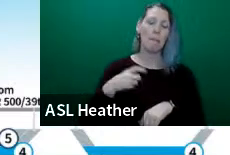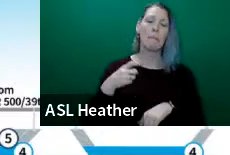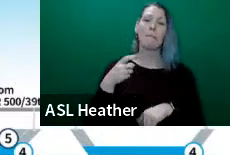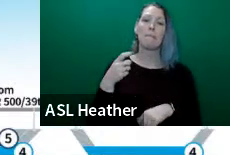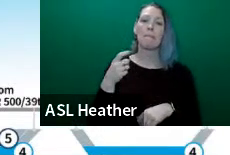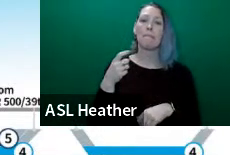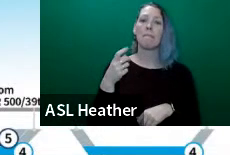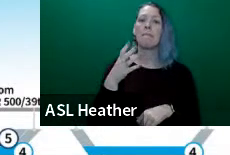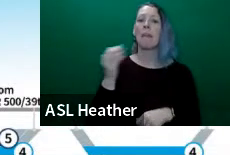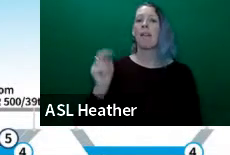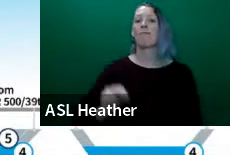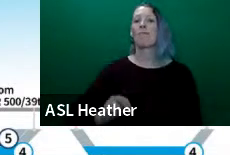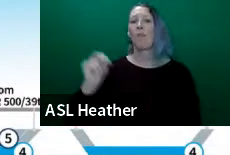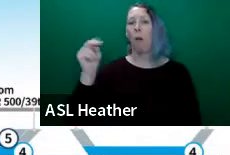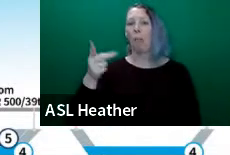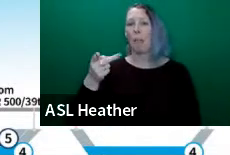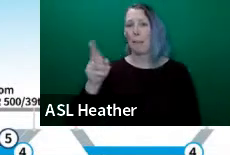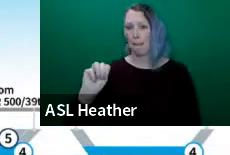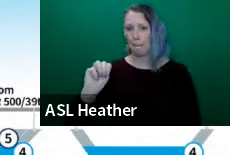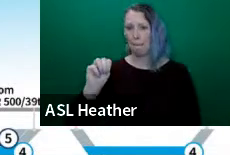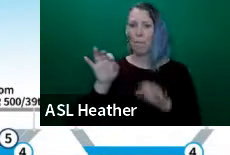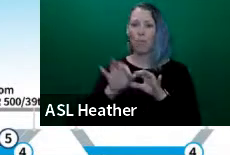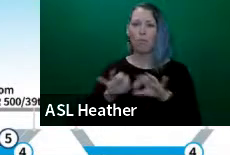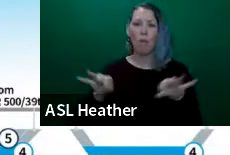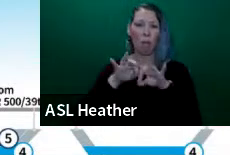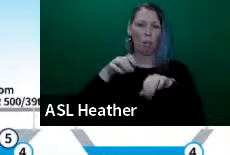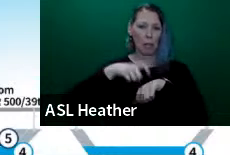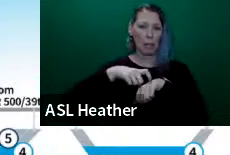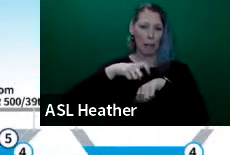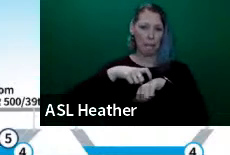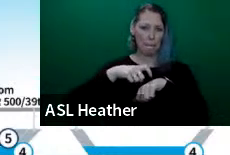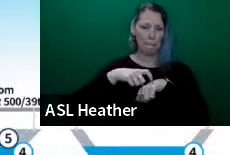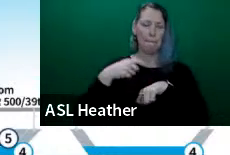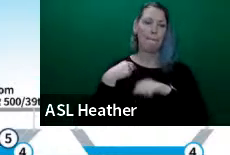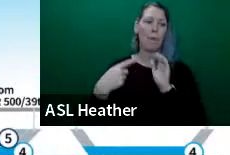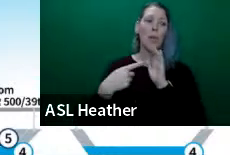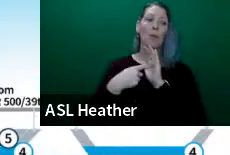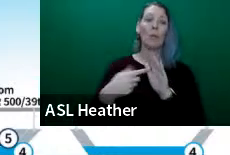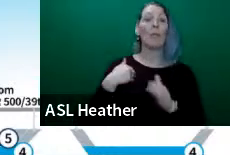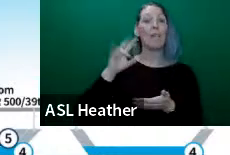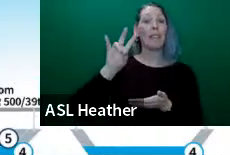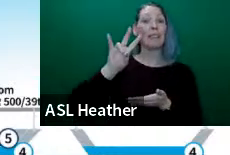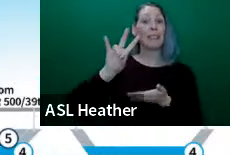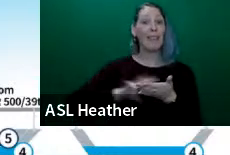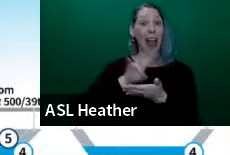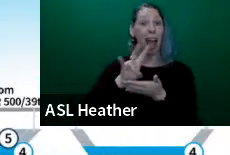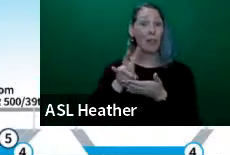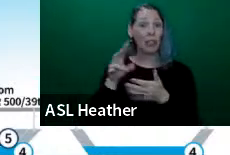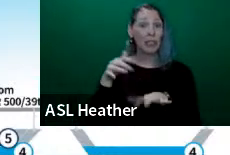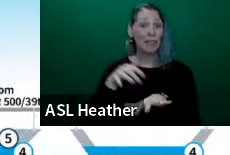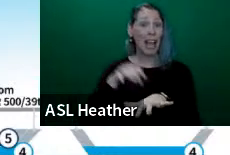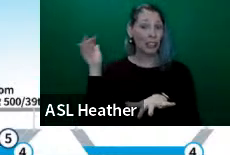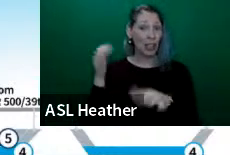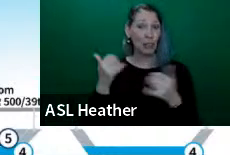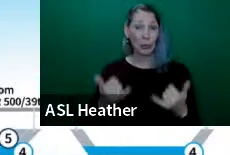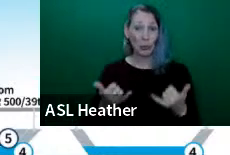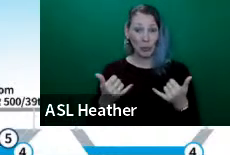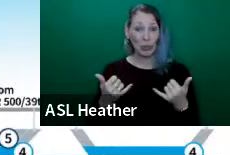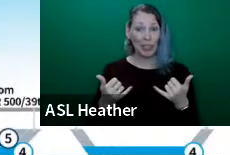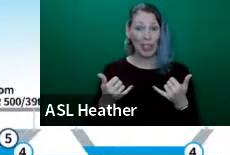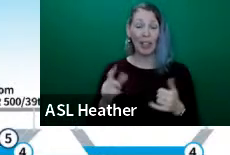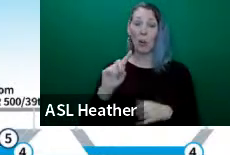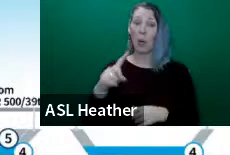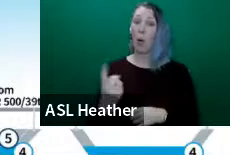is kind of our northbound PM peak, our critical time period. As I pointed out, you got 7 hours of congestion today. This was showing you these are